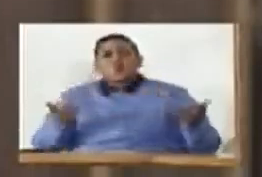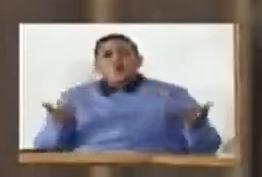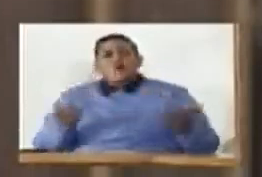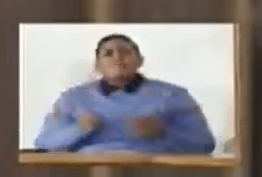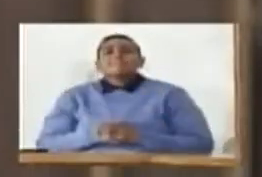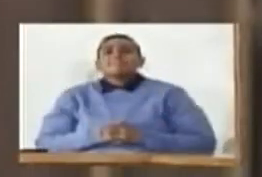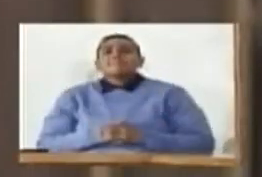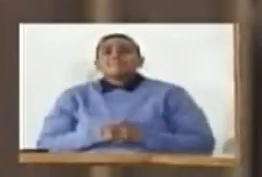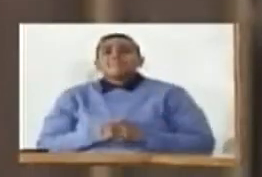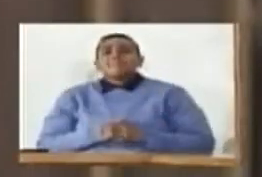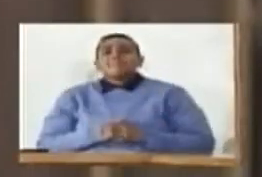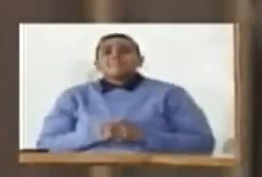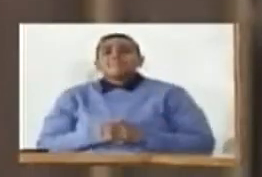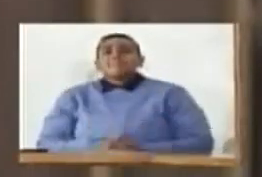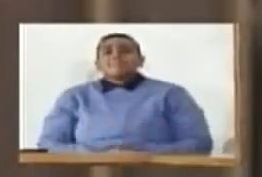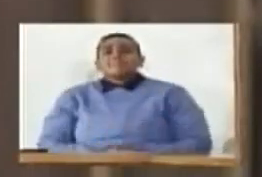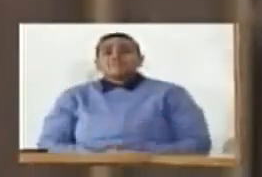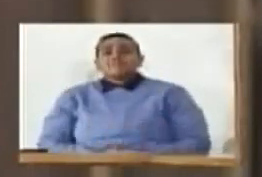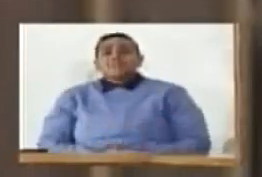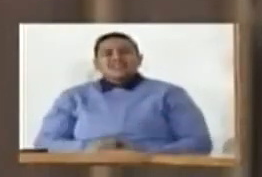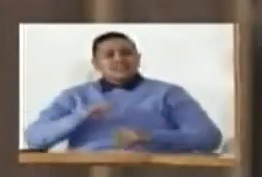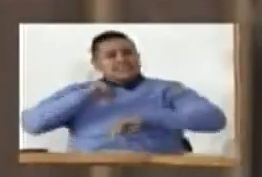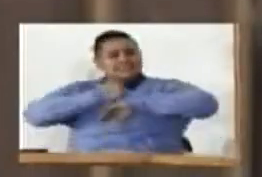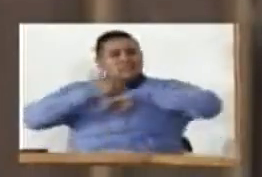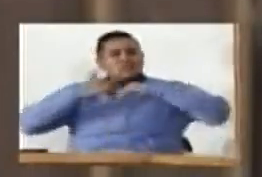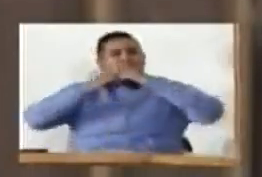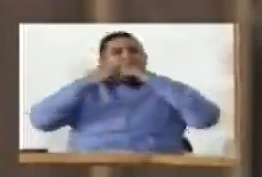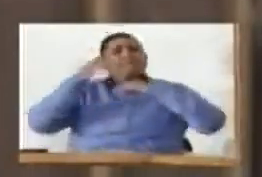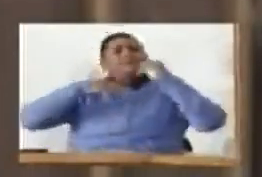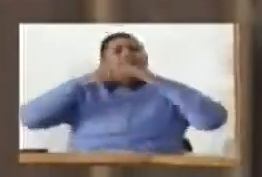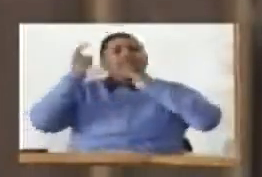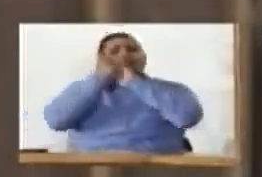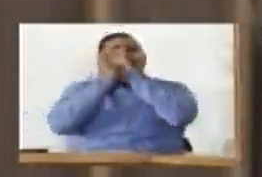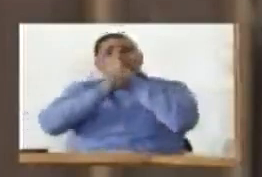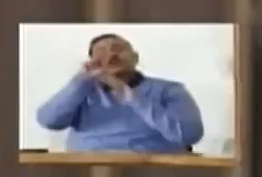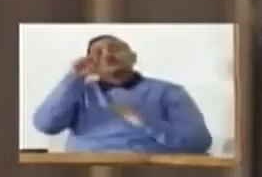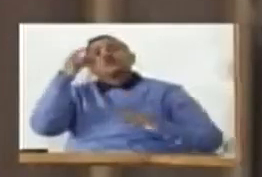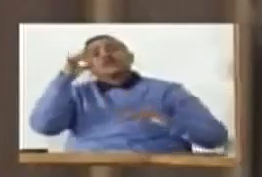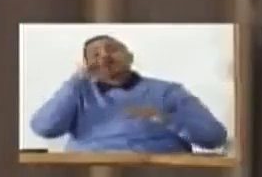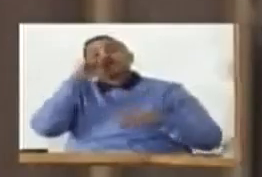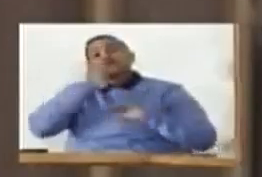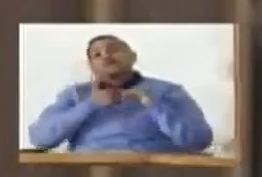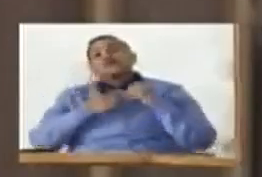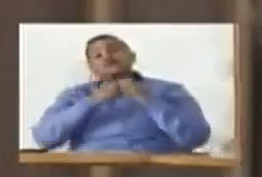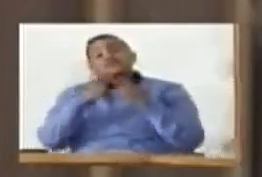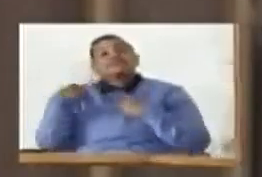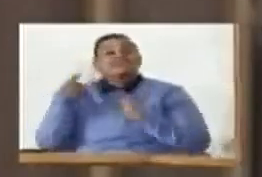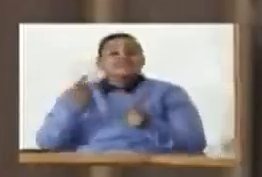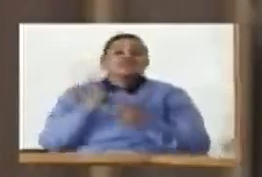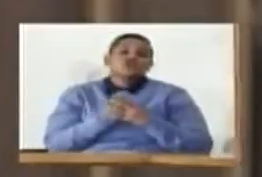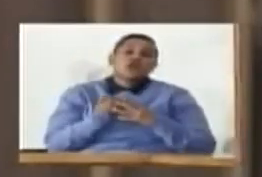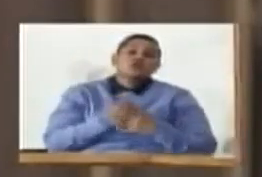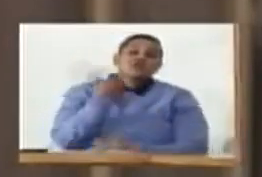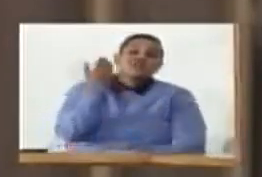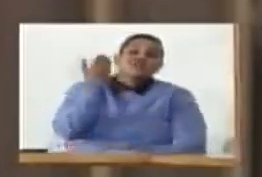the enactment of the Building Act 2018, which has been in effect since January 15,